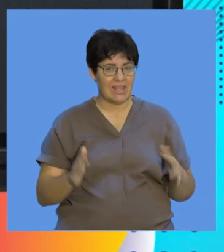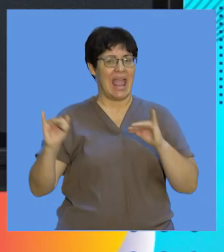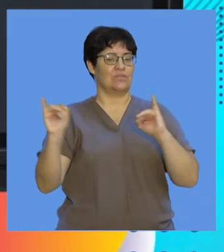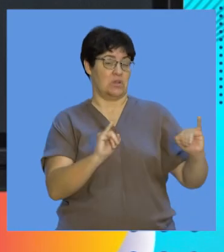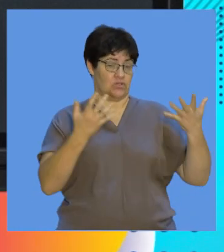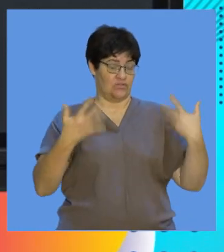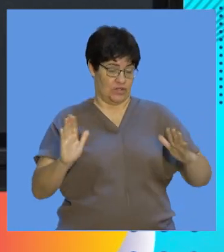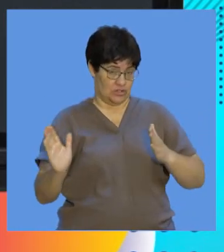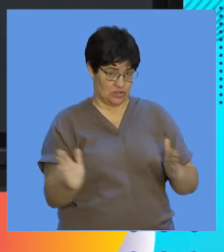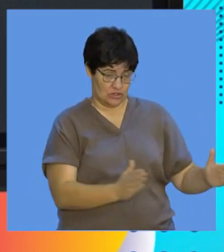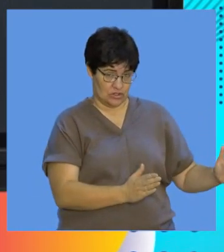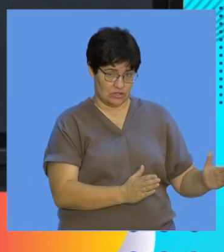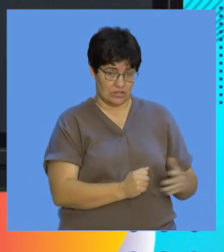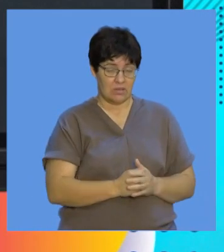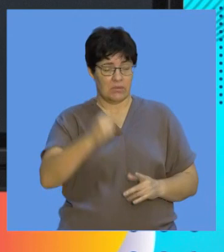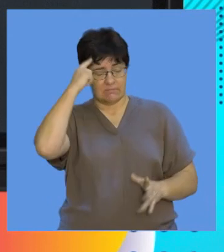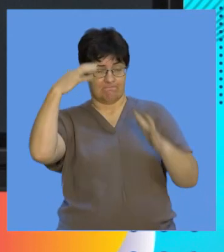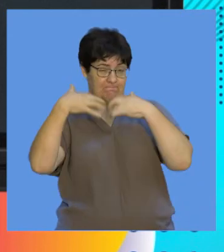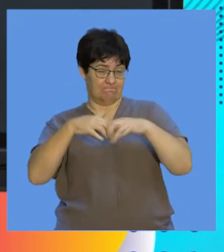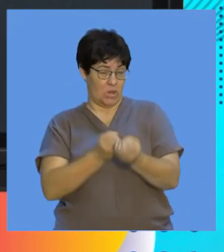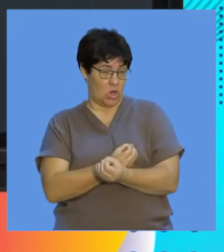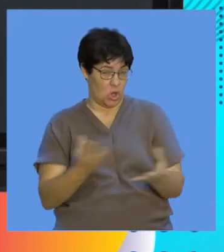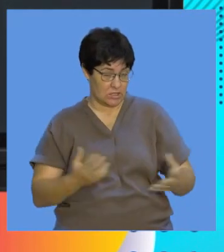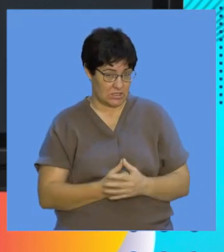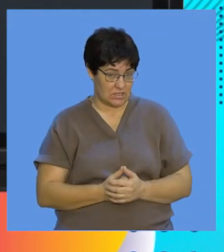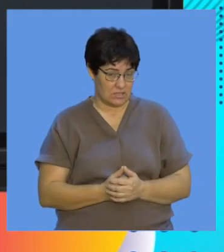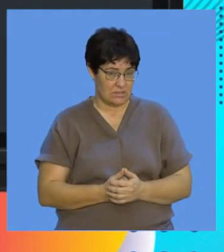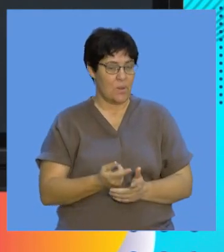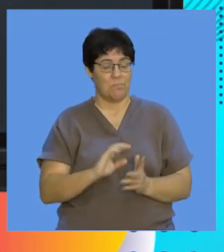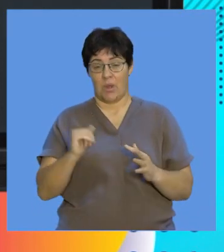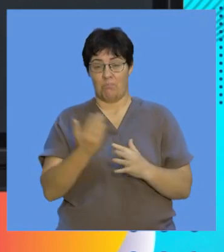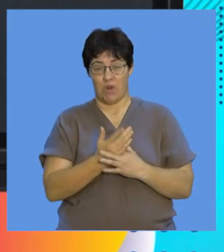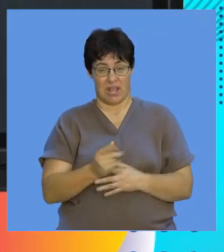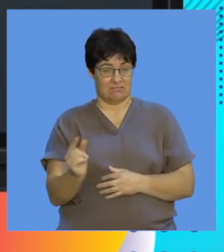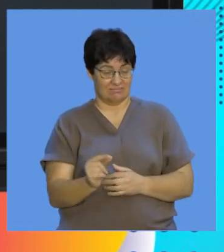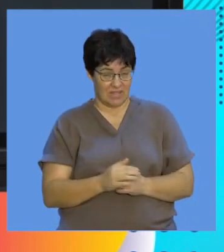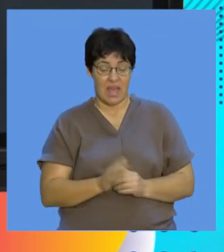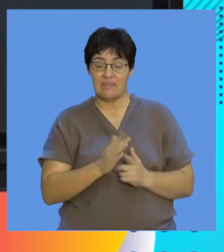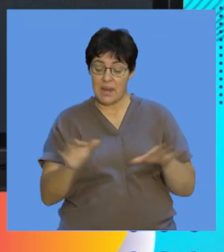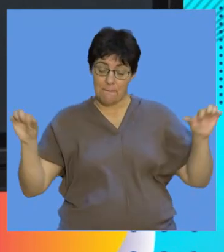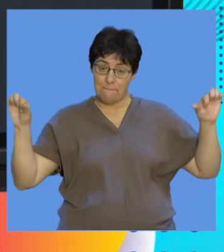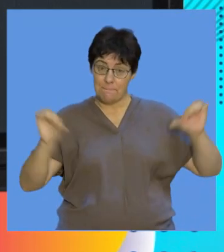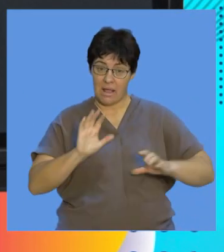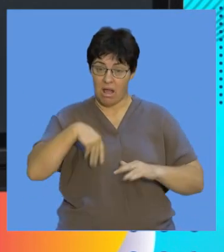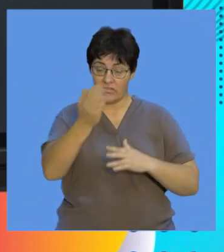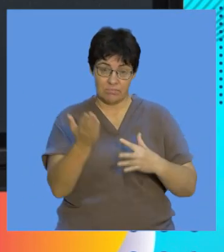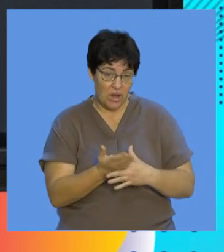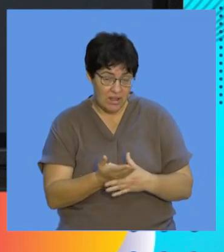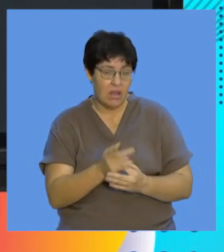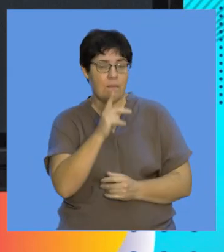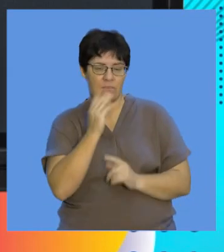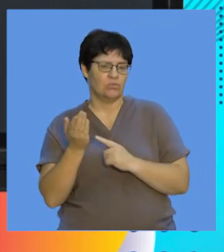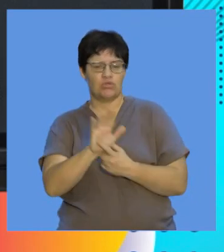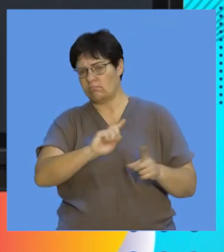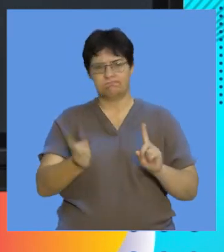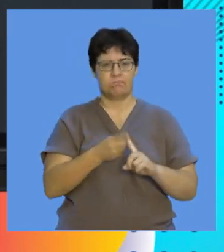introduction, lots of things to think about. We're going to take a short break, and when we come back, I'm going to show you how